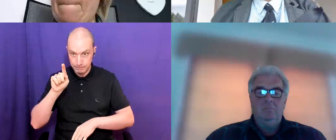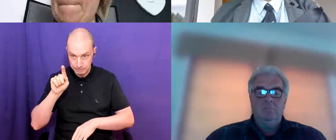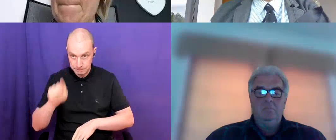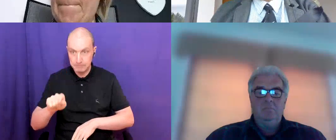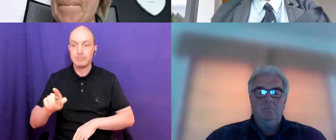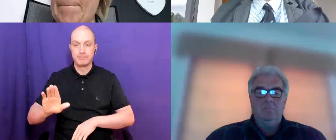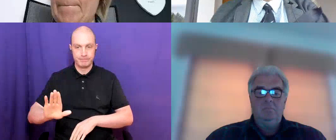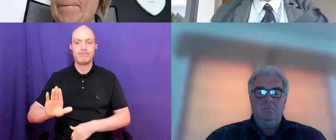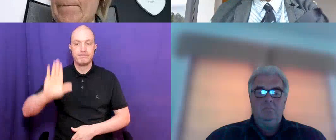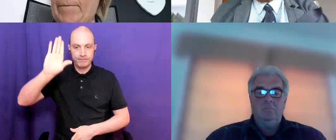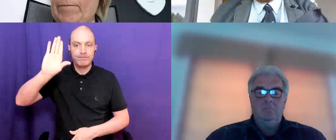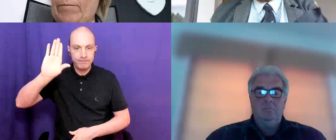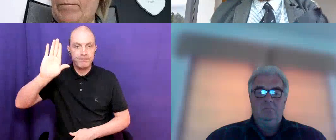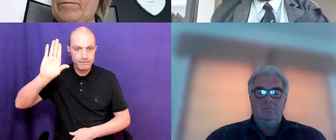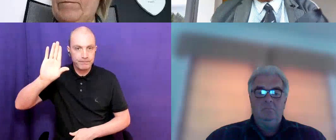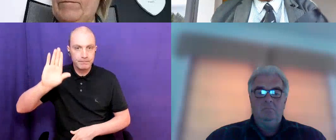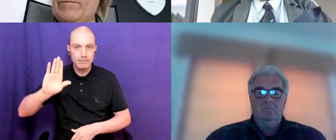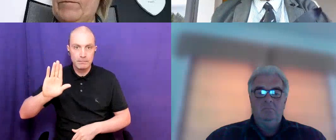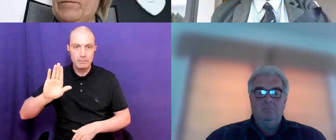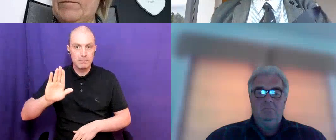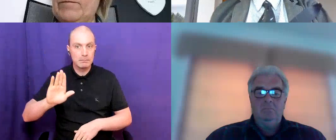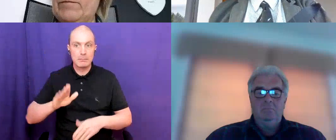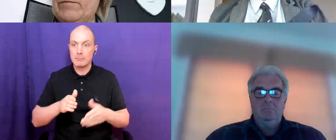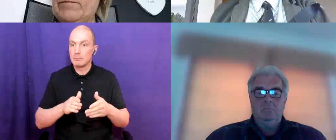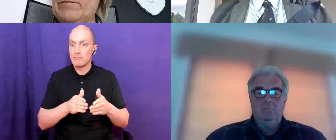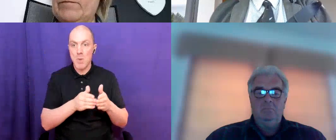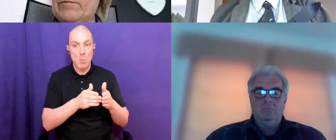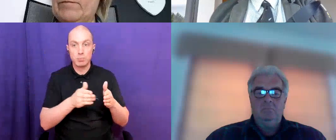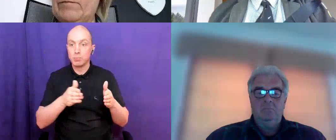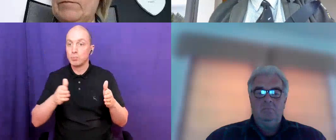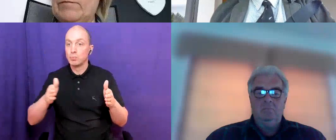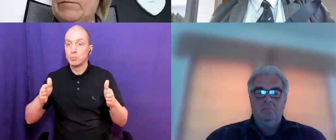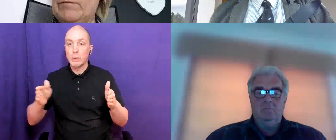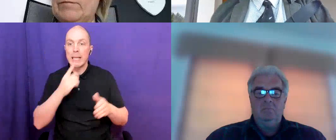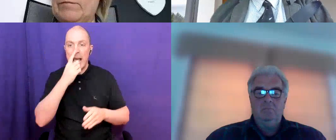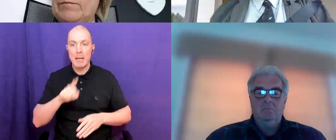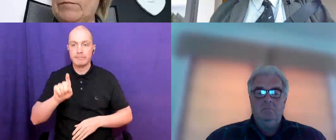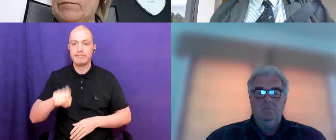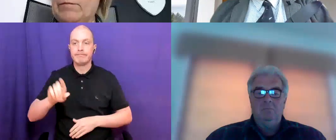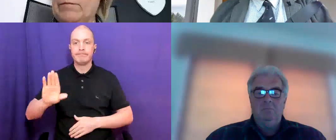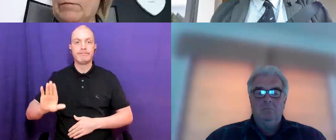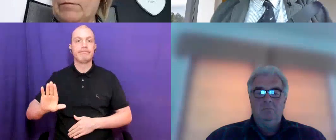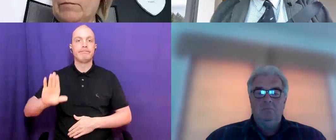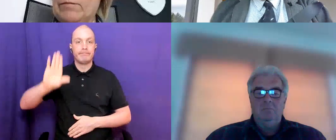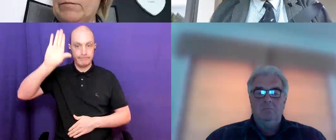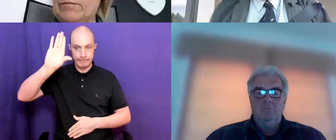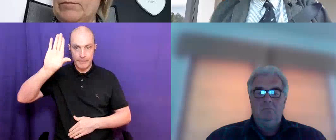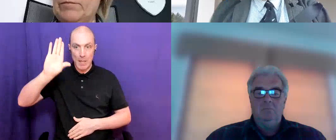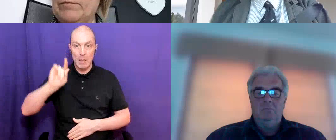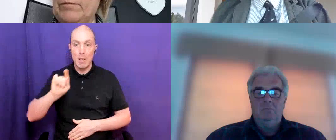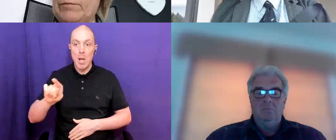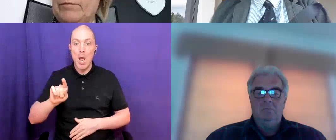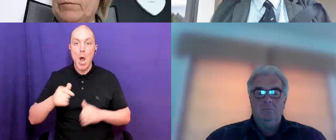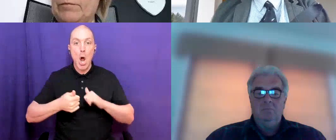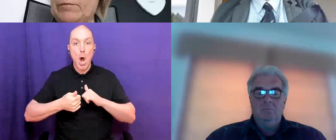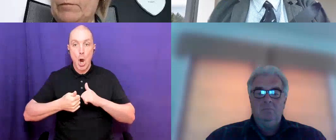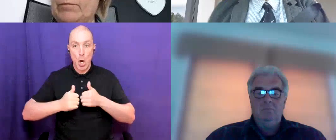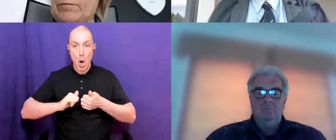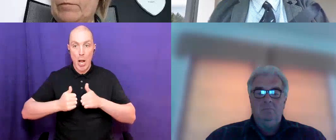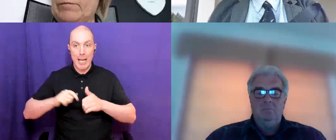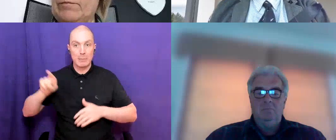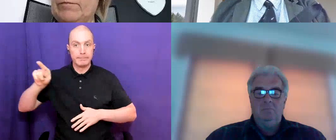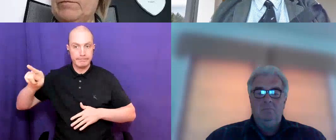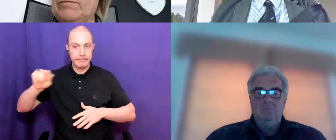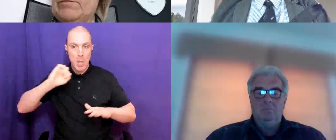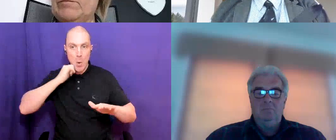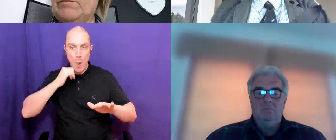hand icon, and colleagues will pick up on your indication you wish to ask a question, and they'll bring that to my attention.